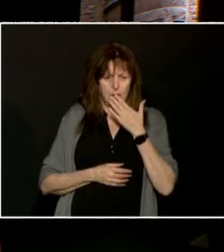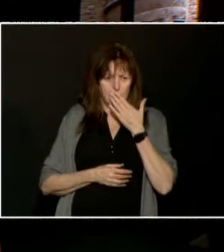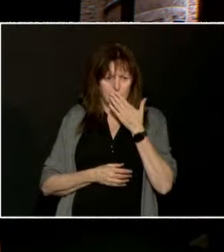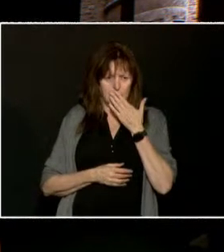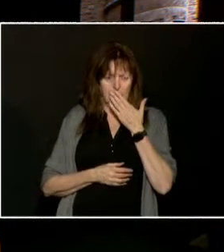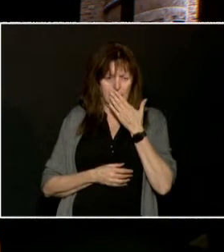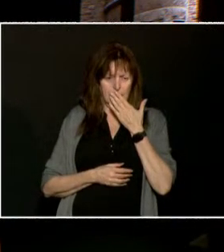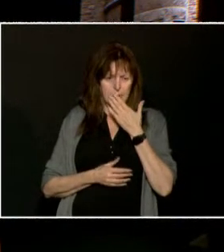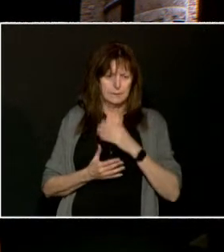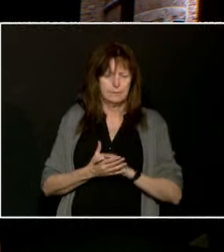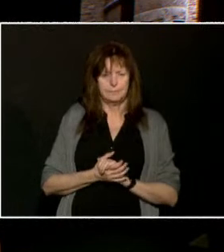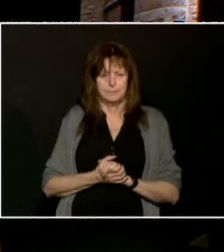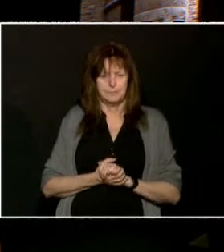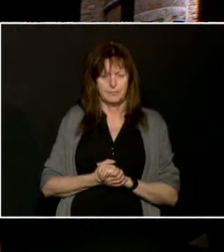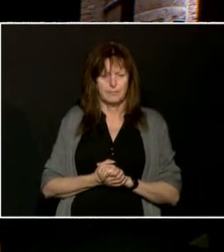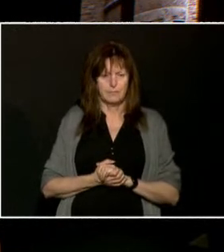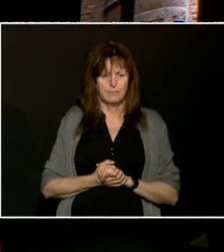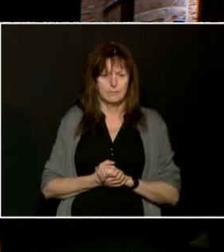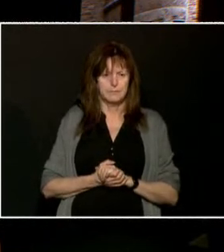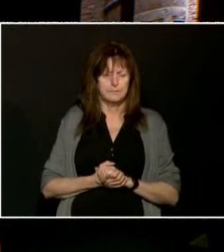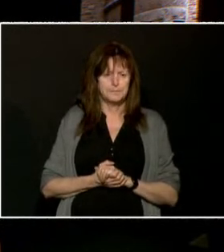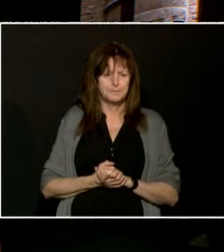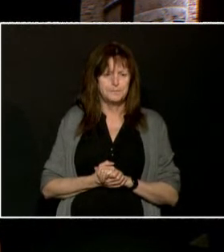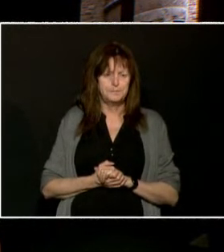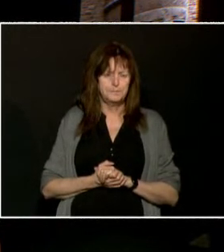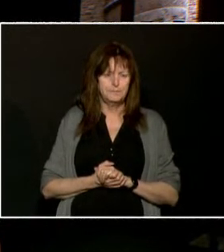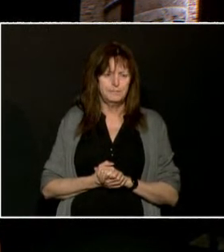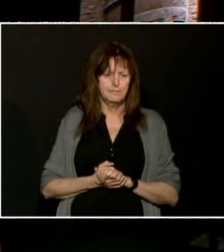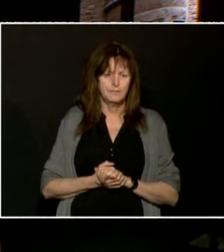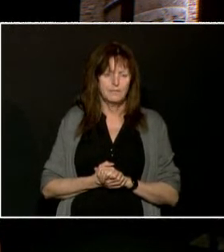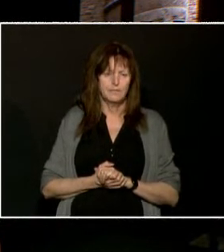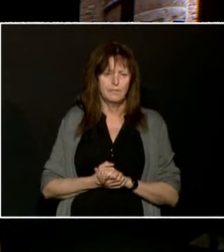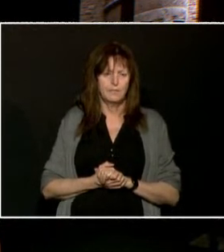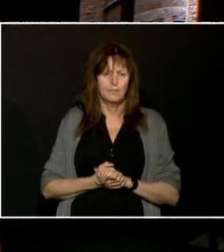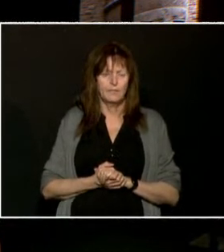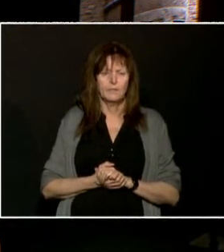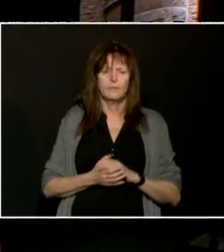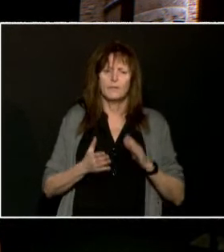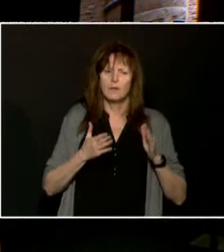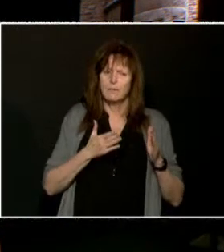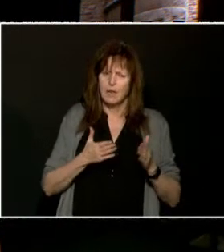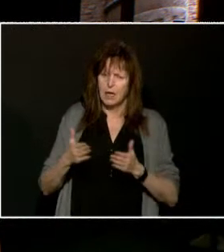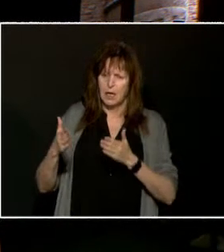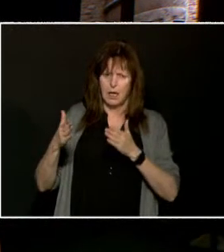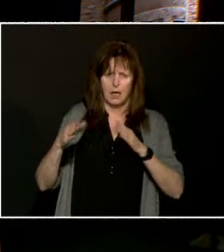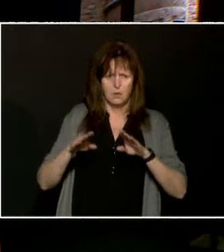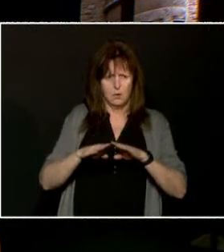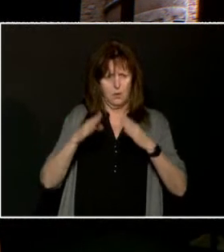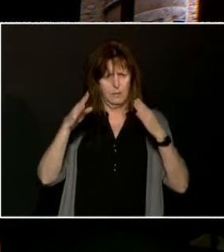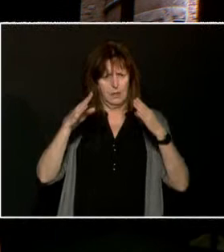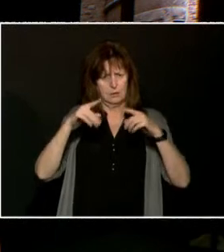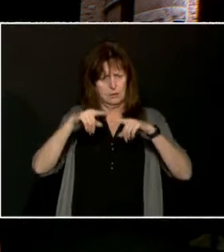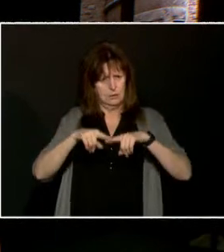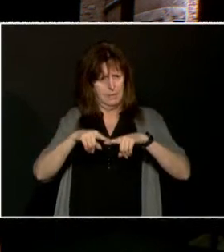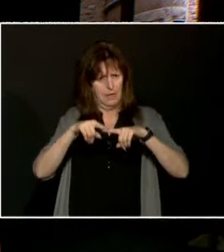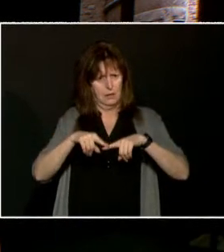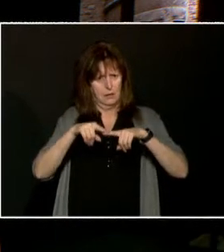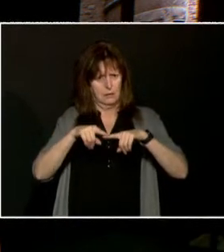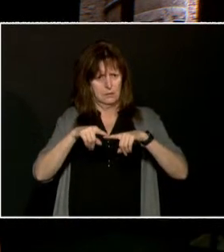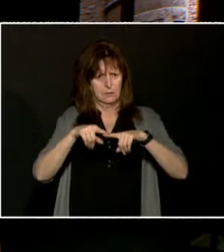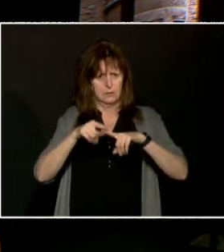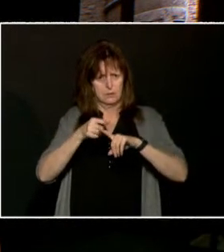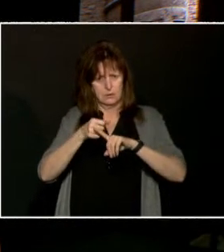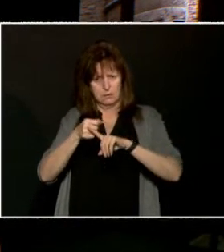Sketch 1 has put in place a plan for reopening is predicated on vaccination numbers, not cases. Do you recommend something different